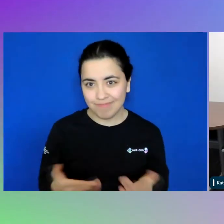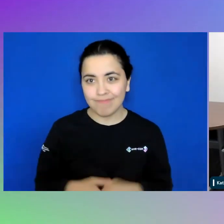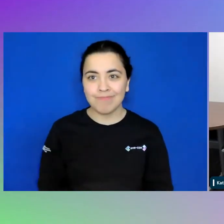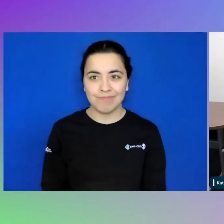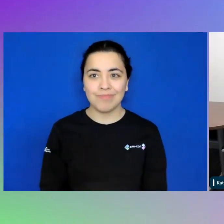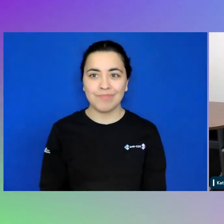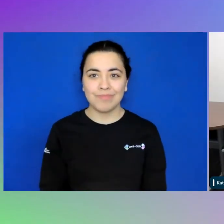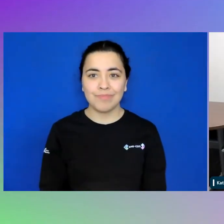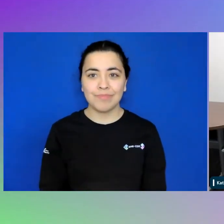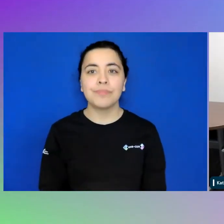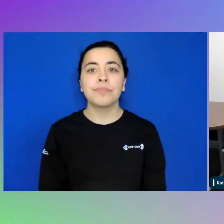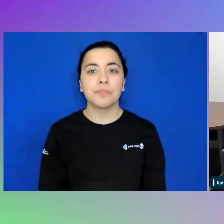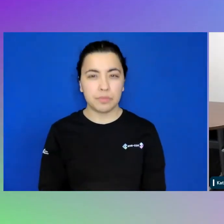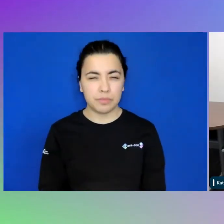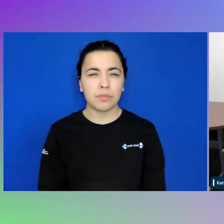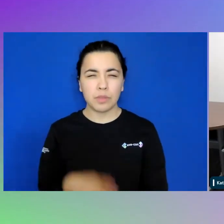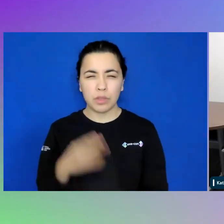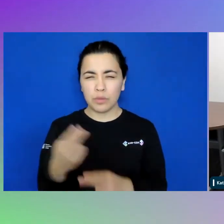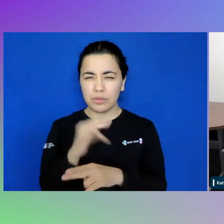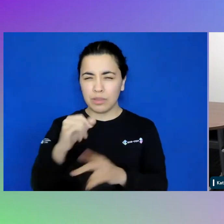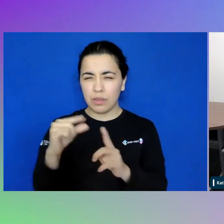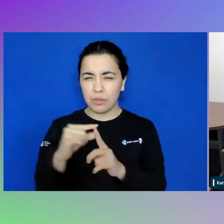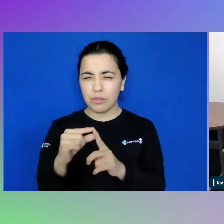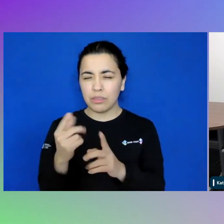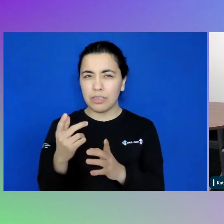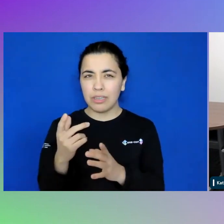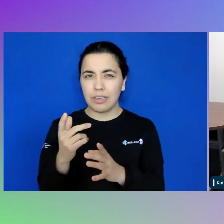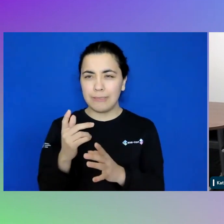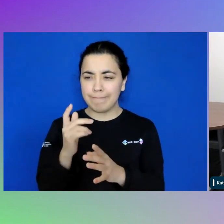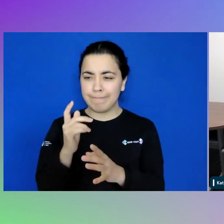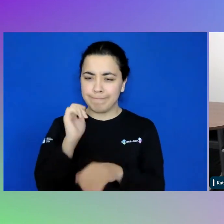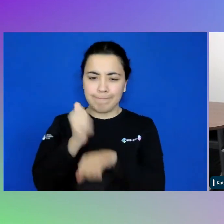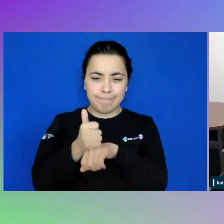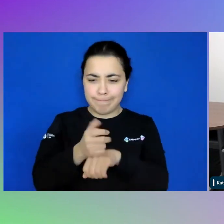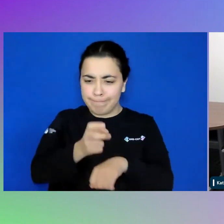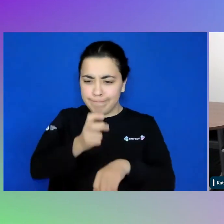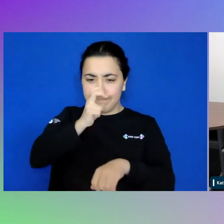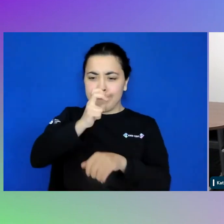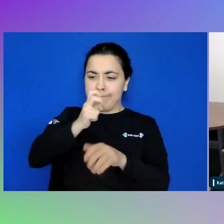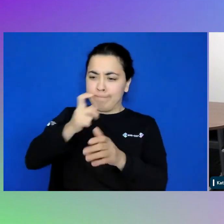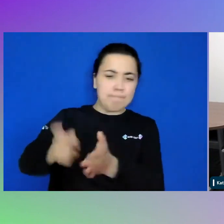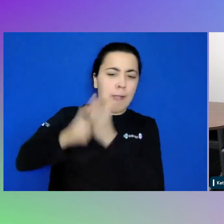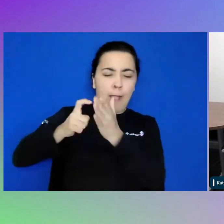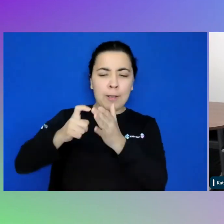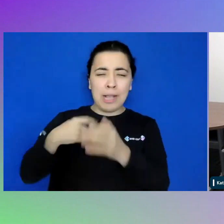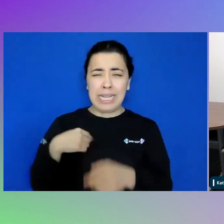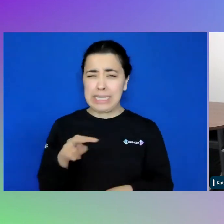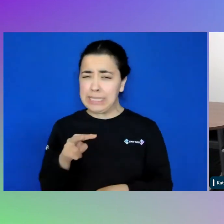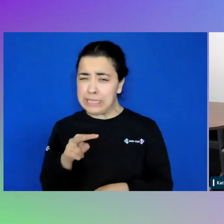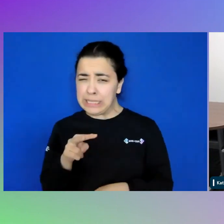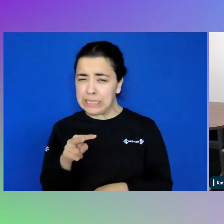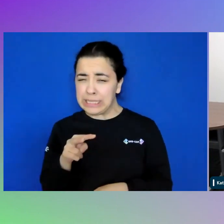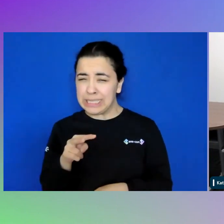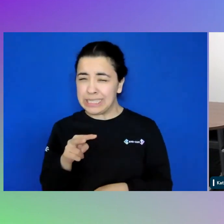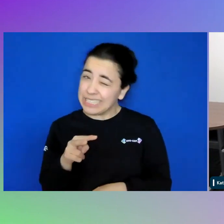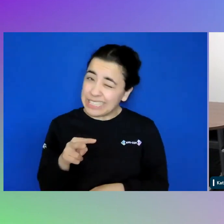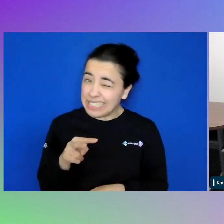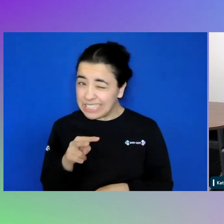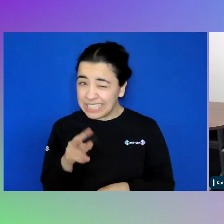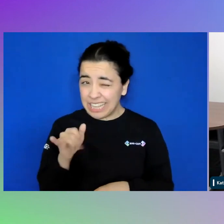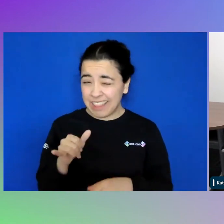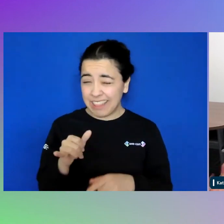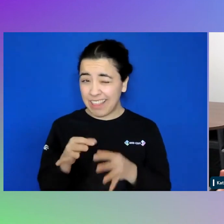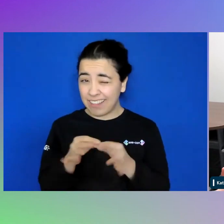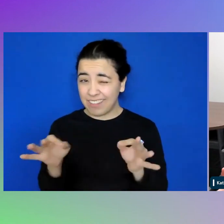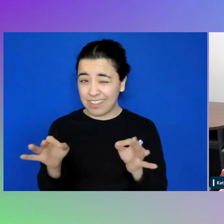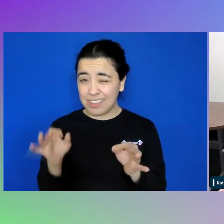I hear the word enforce or mandate, and it makes me pause, because I think that language comes back